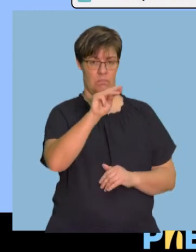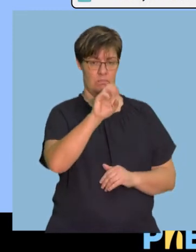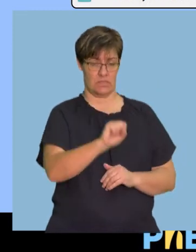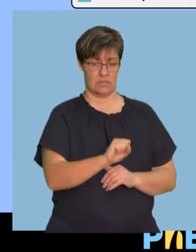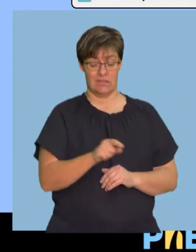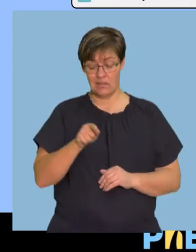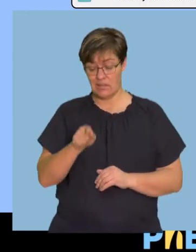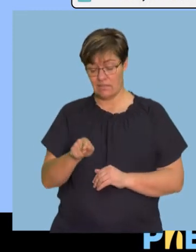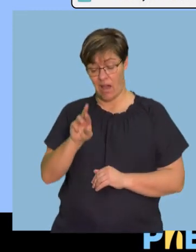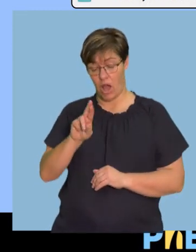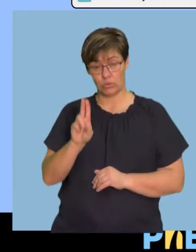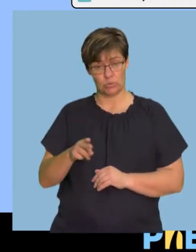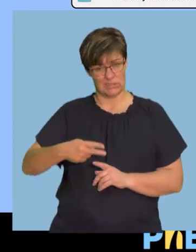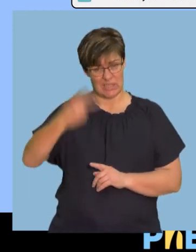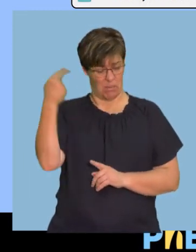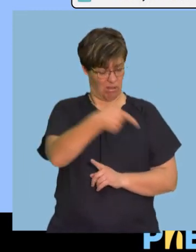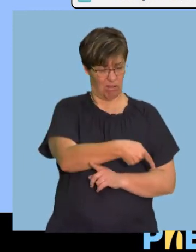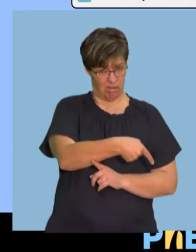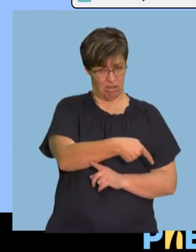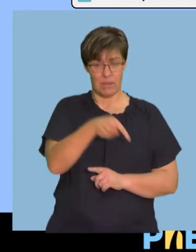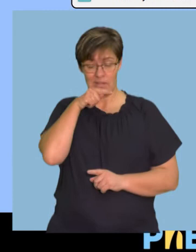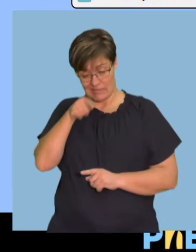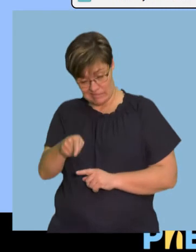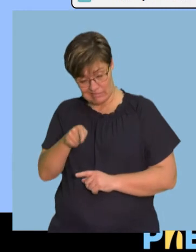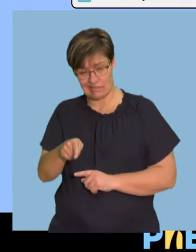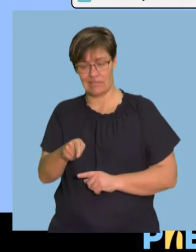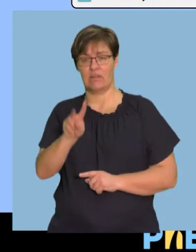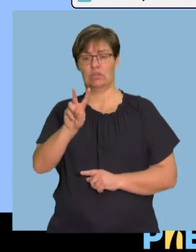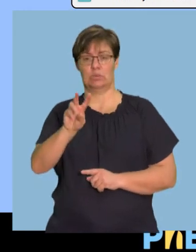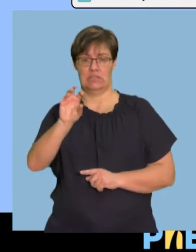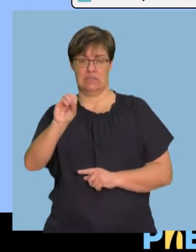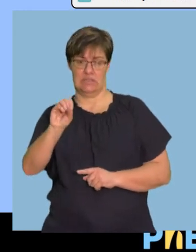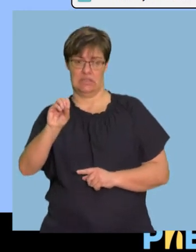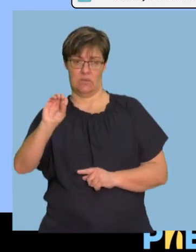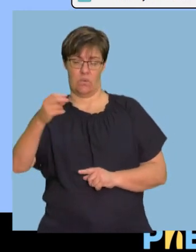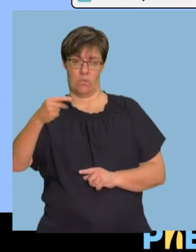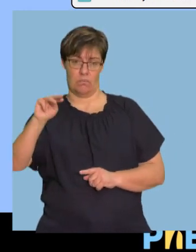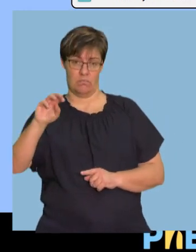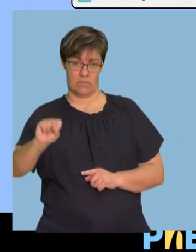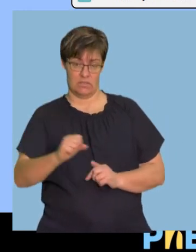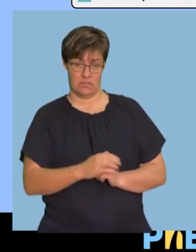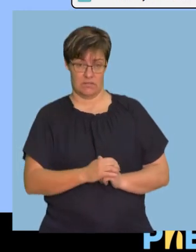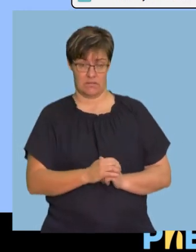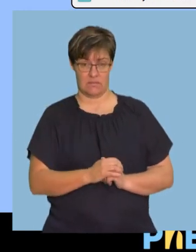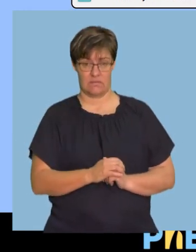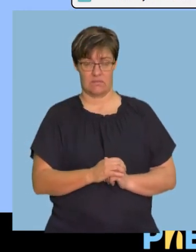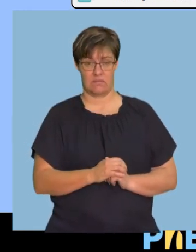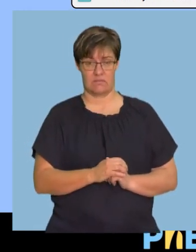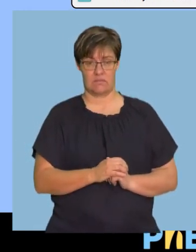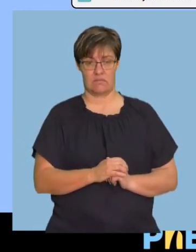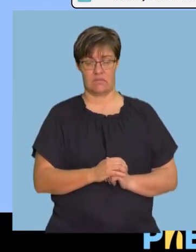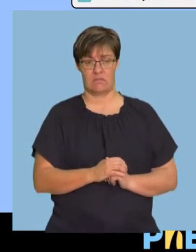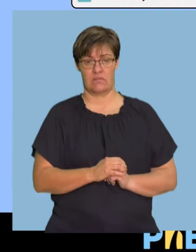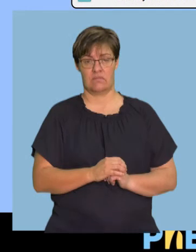If R2 is double R1, it means that it must have 20 ohms, right? It should